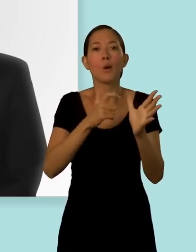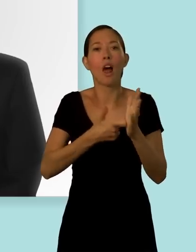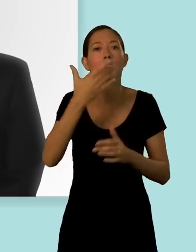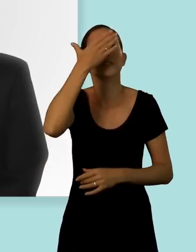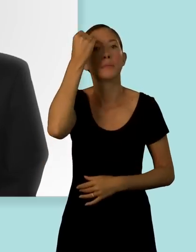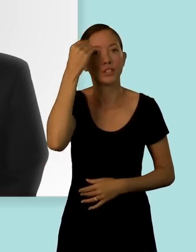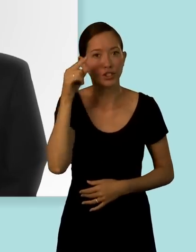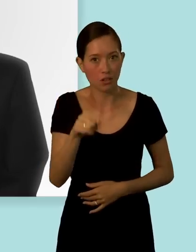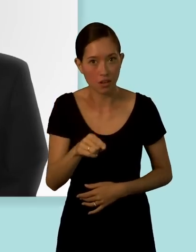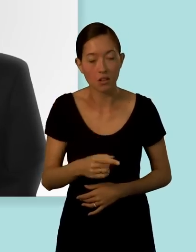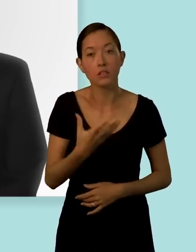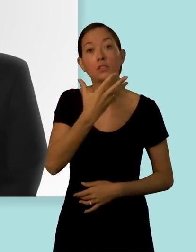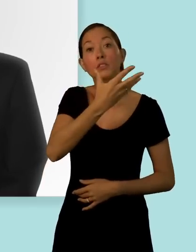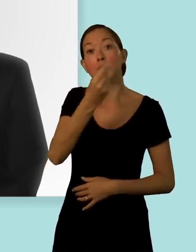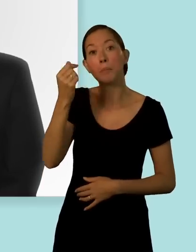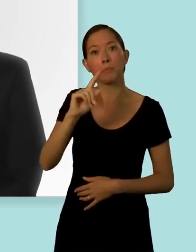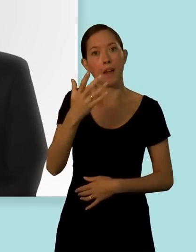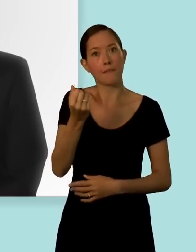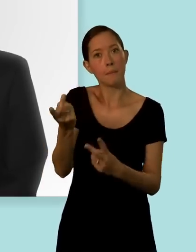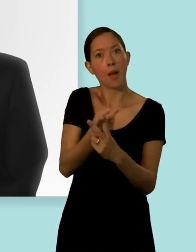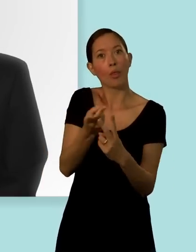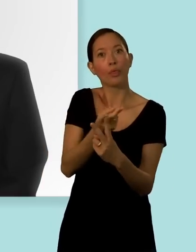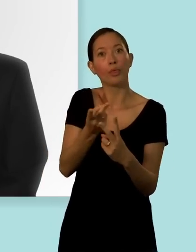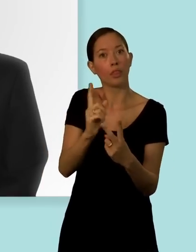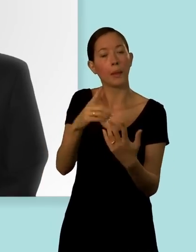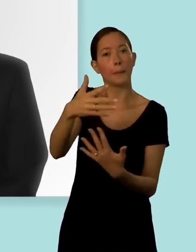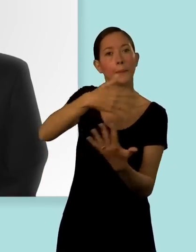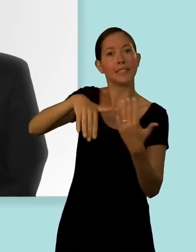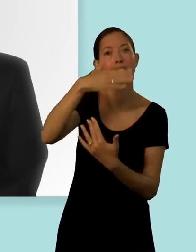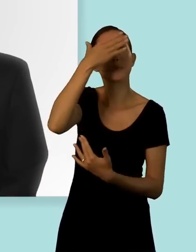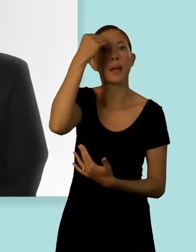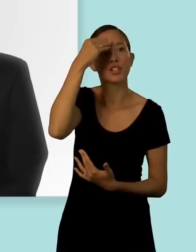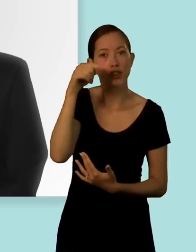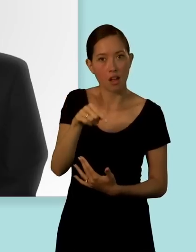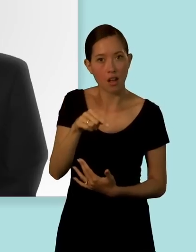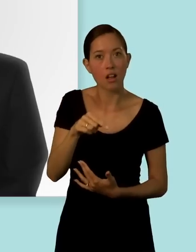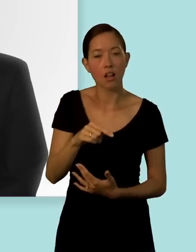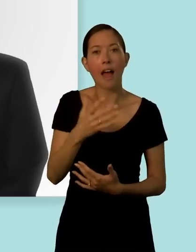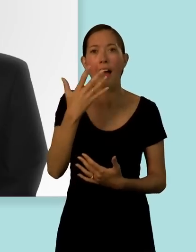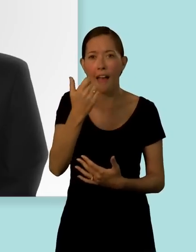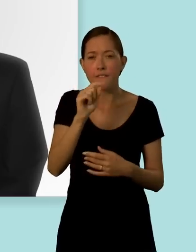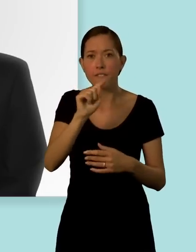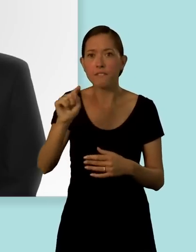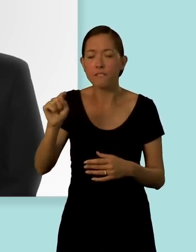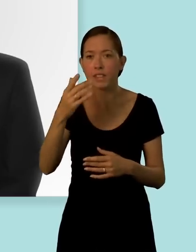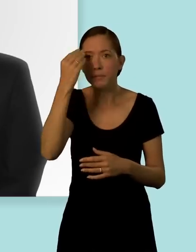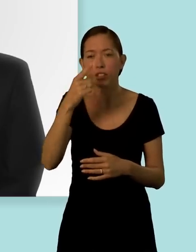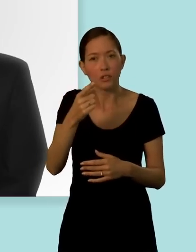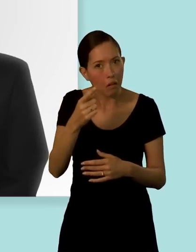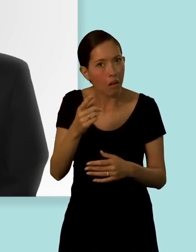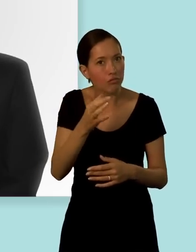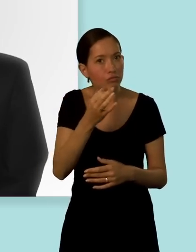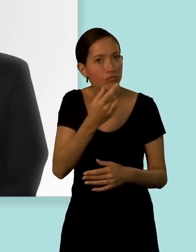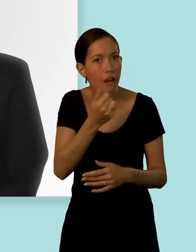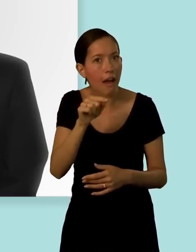Sometimes people have a combination of both, which is called mixed dementia. Less common types of dementia are dementia with